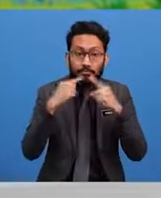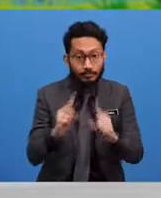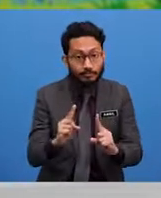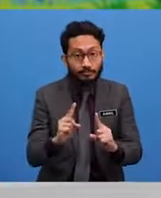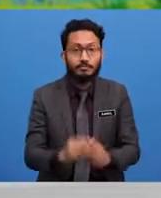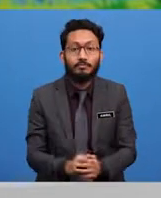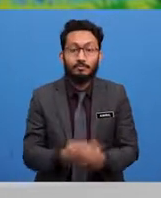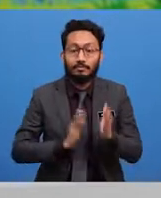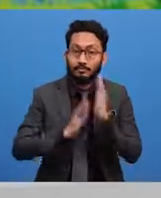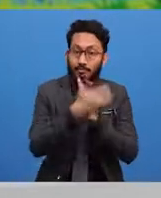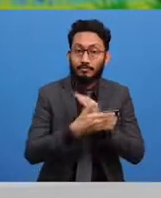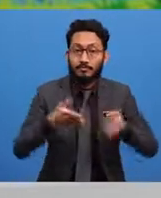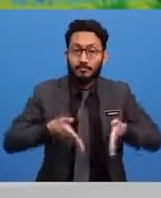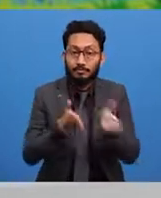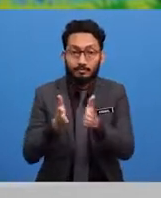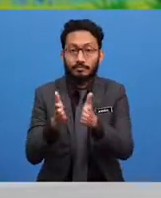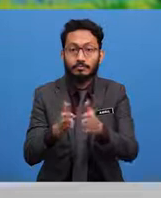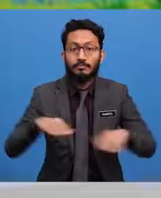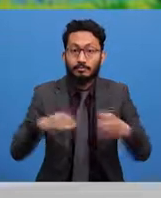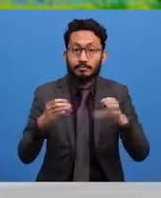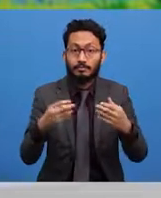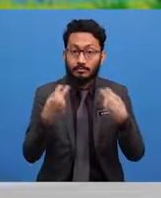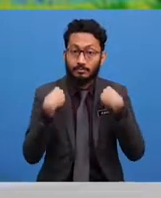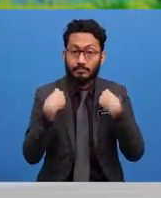By the way, do you have any drinks for me?